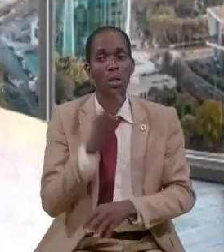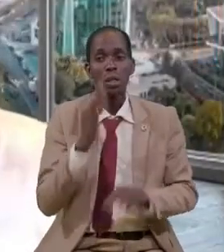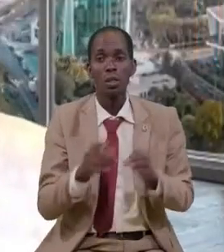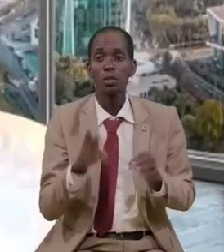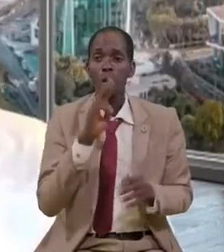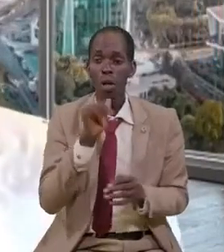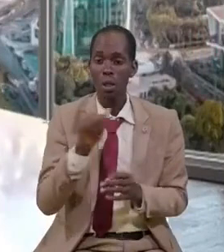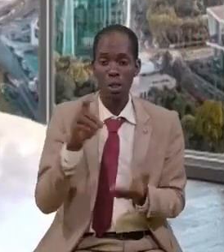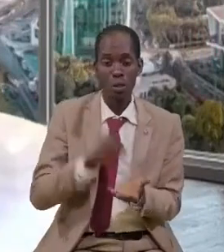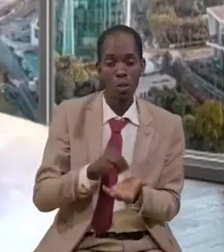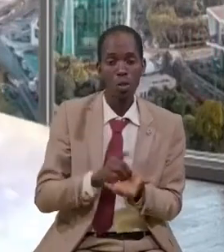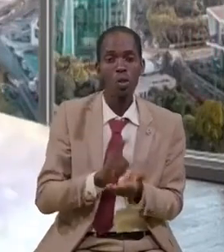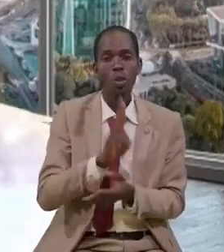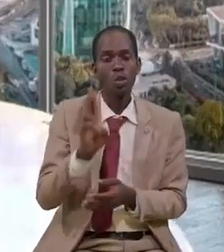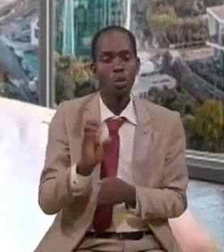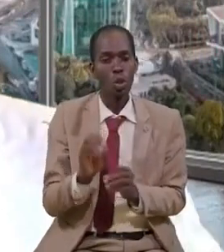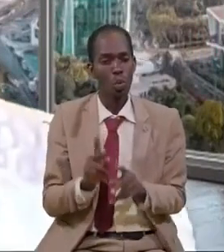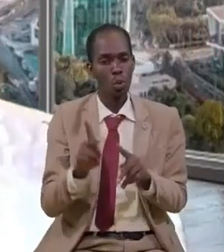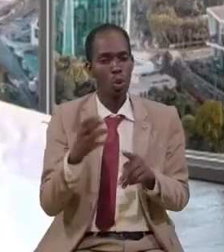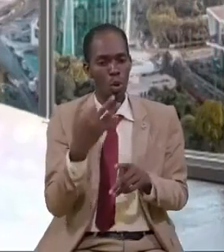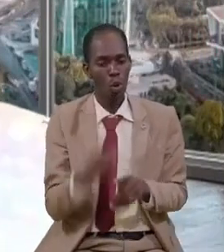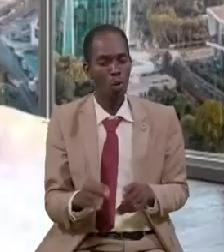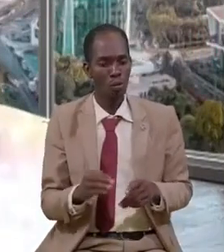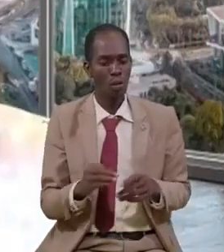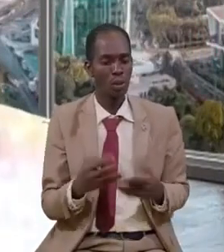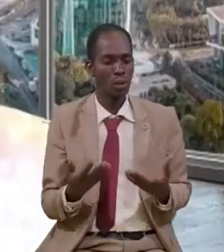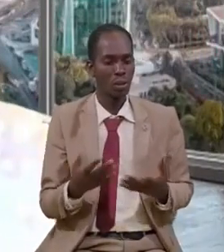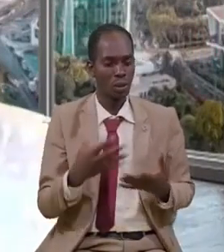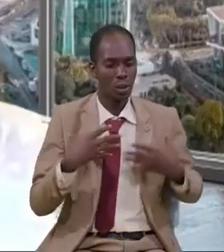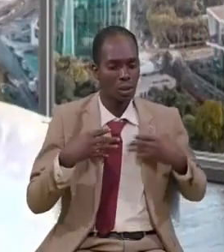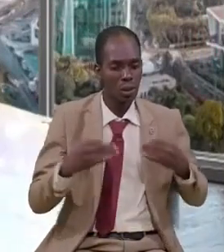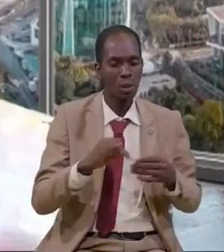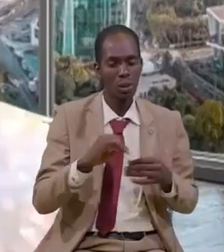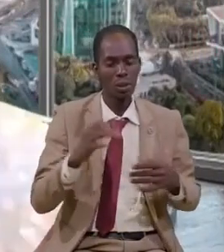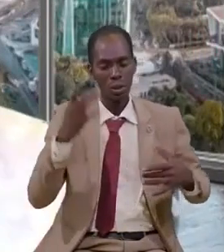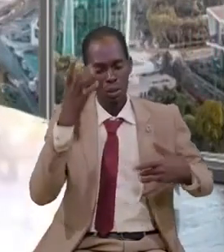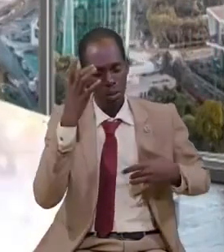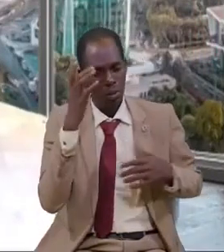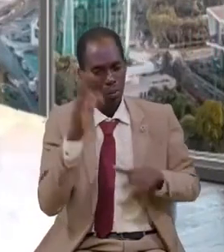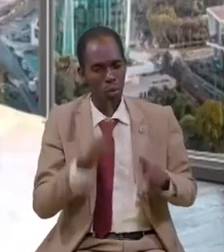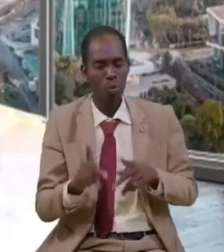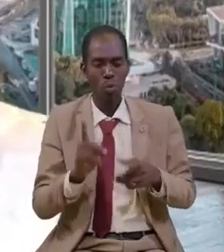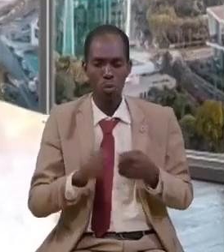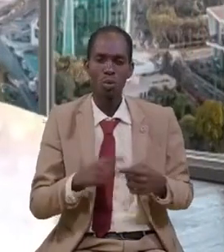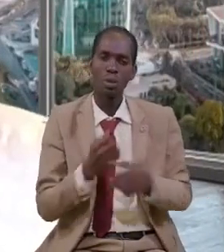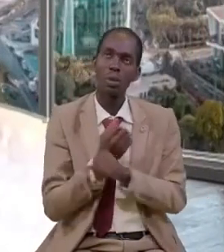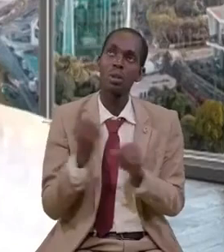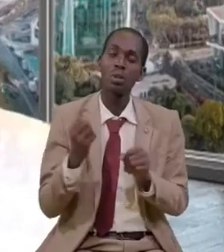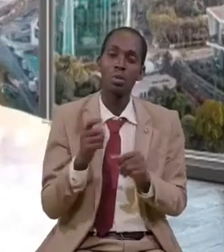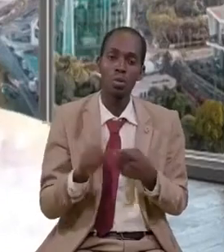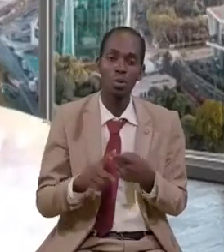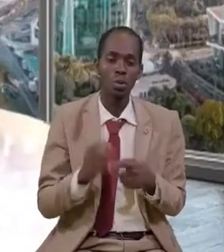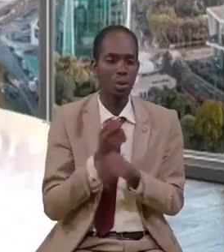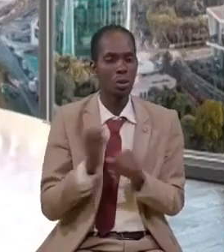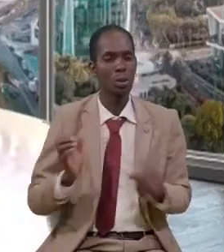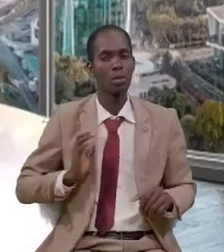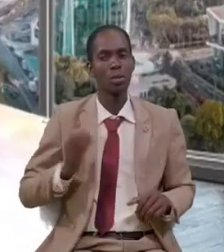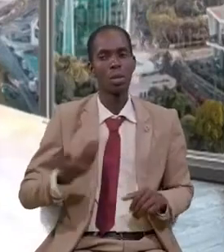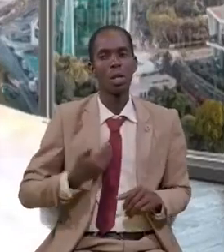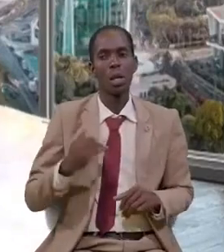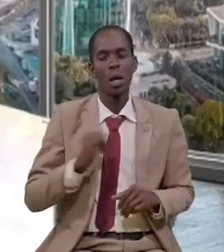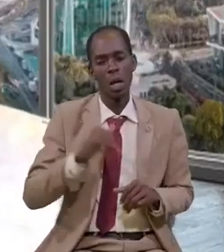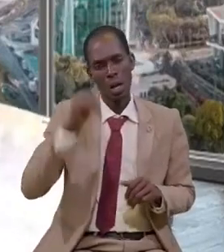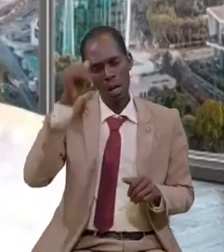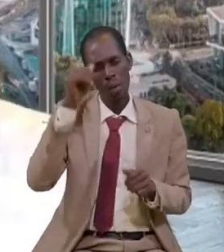patients to serve the Lord. If you are a lawyer like myself, by the grace of God, we meet with scholars. I remember one of the students we ministered